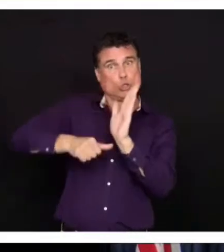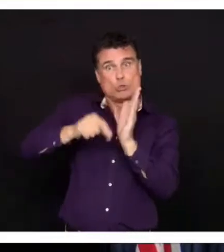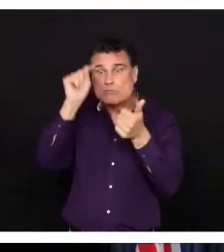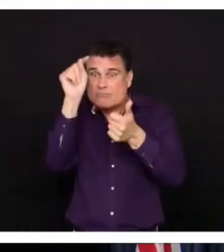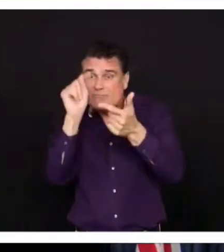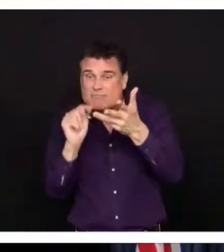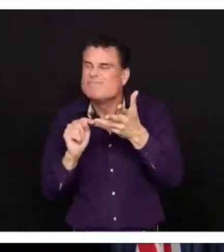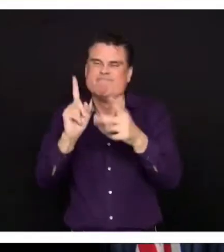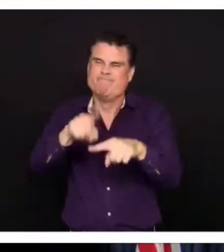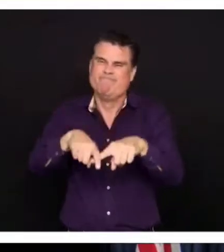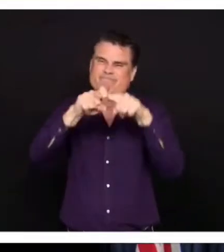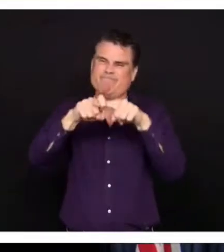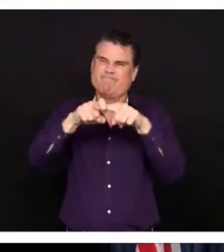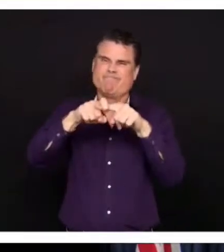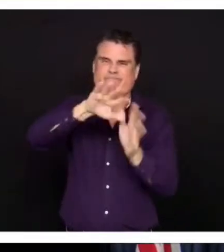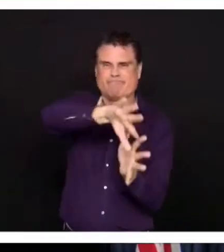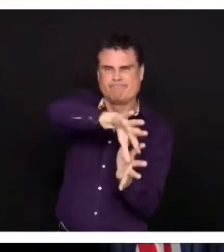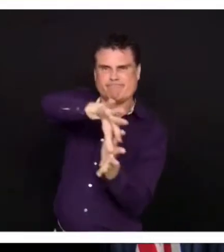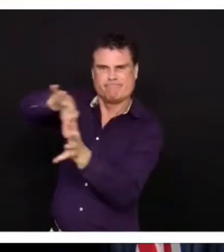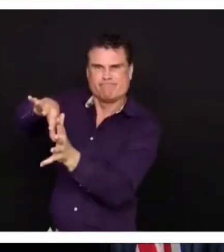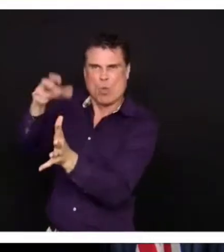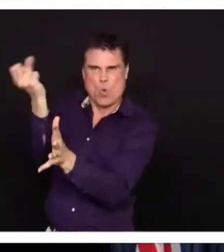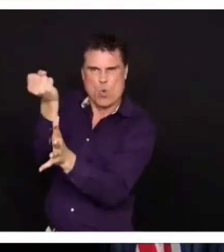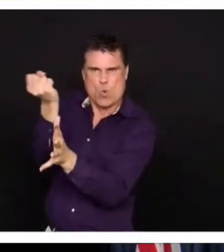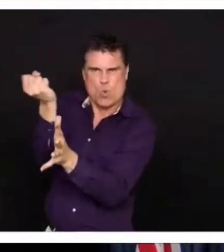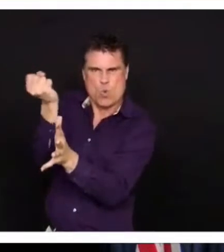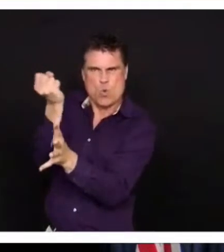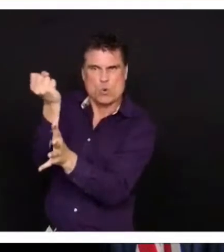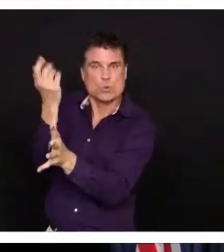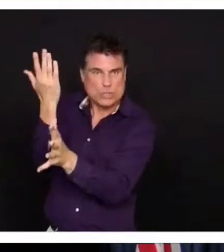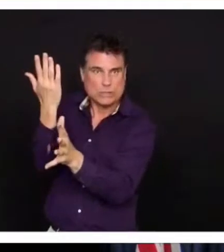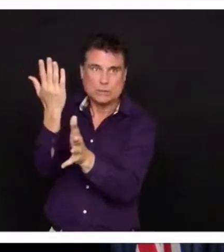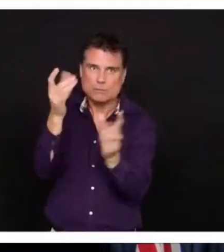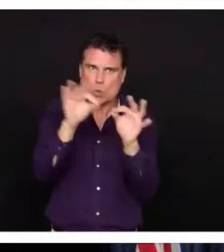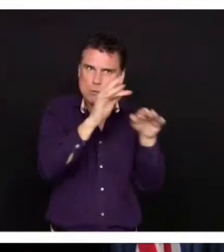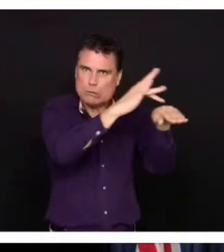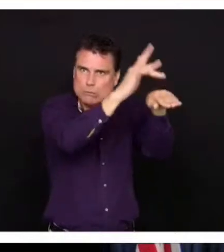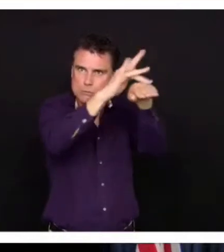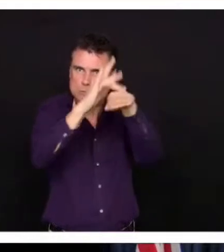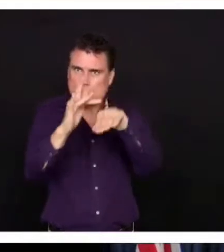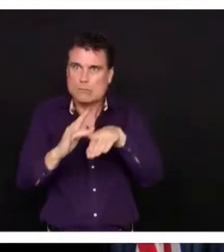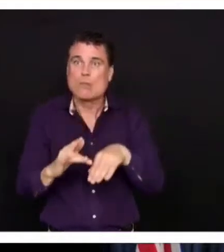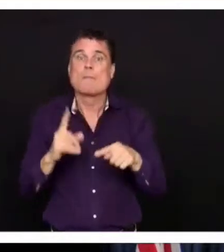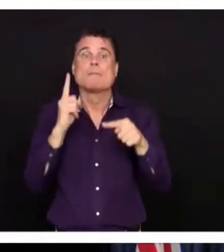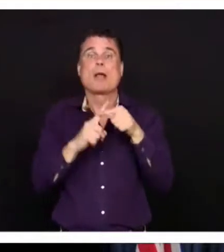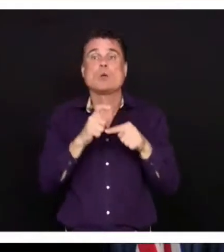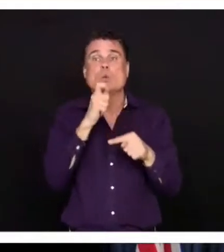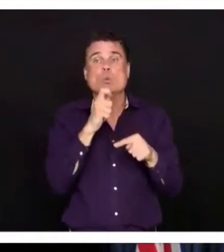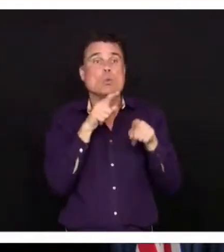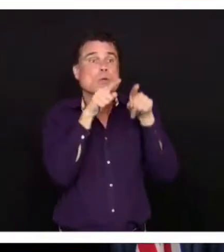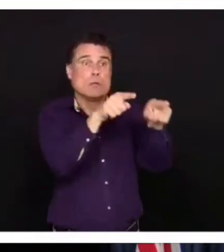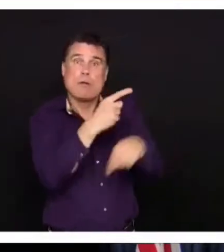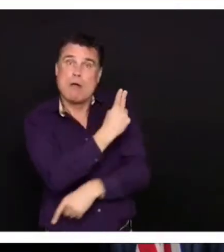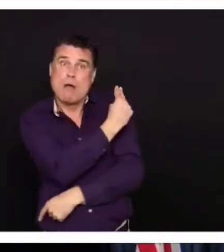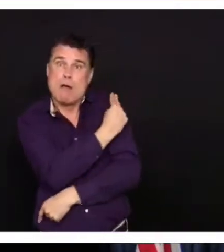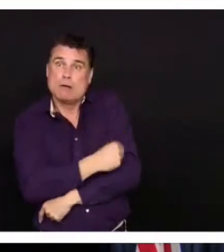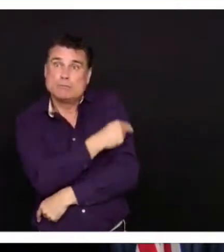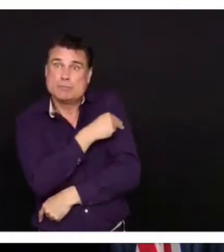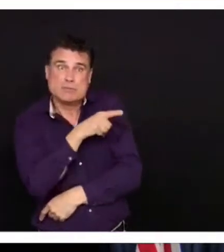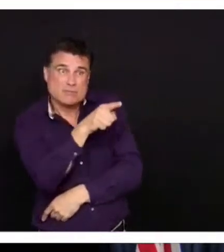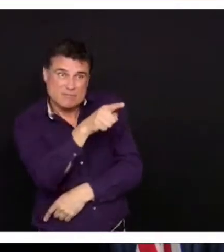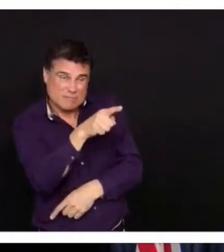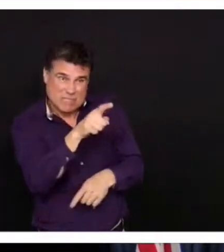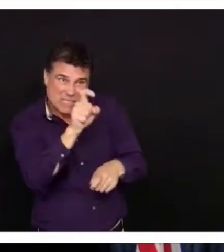elective procedures and surgeries. Critical care capacity has been prepared and added in each health authority through the creation of